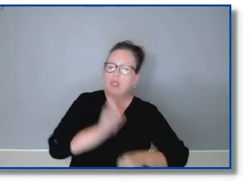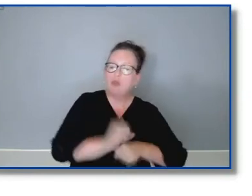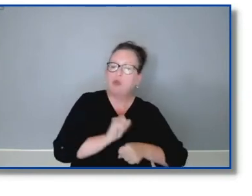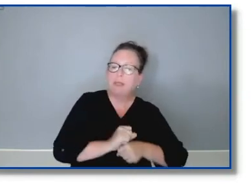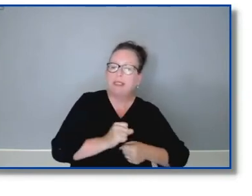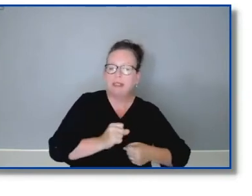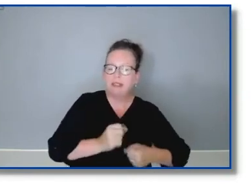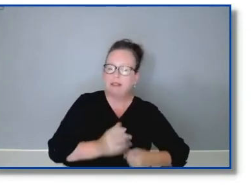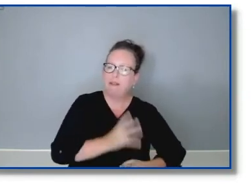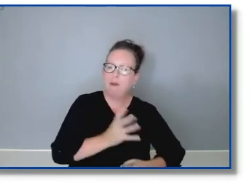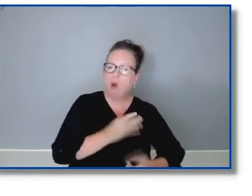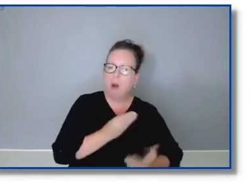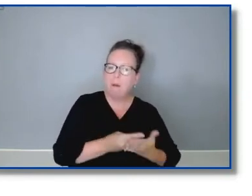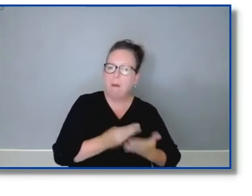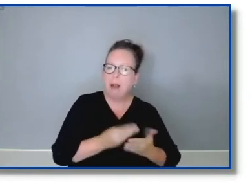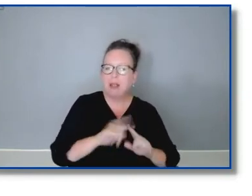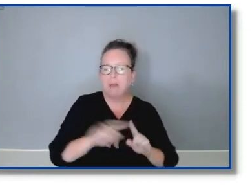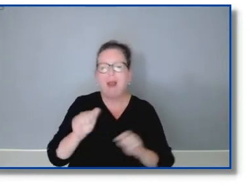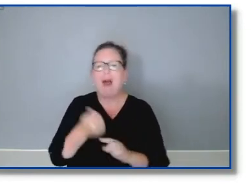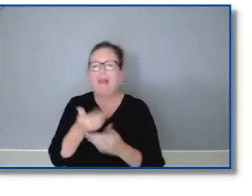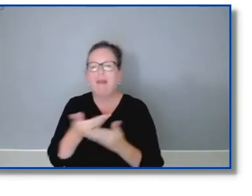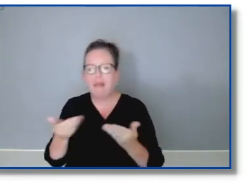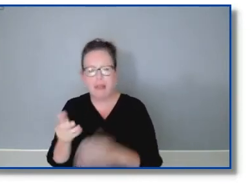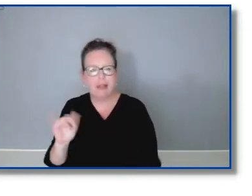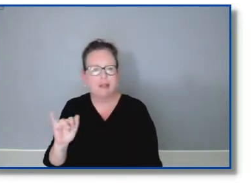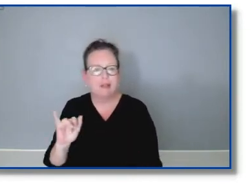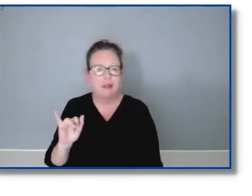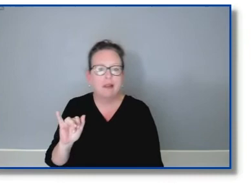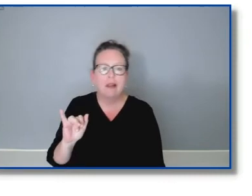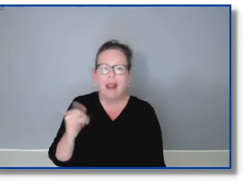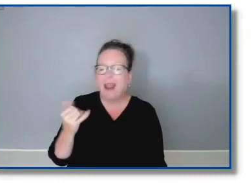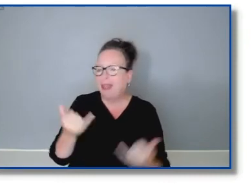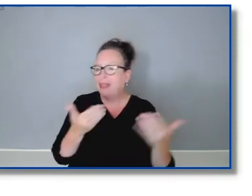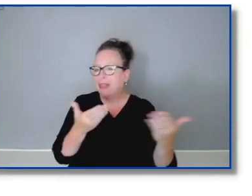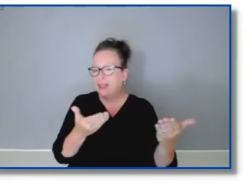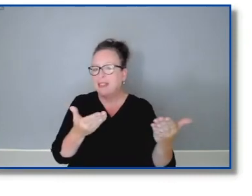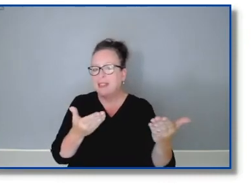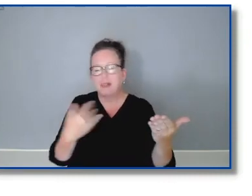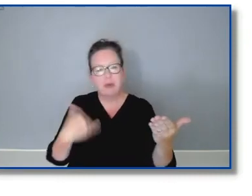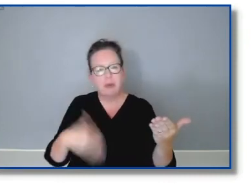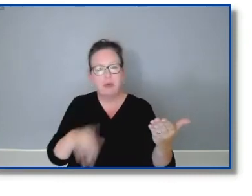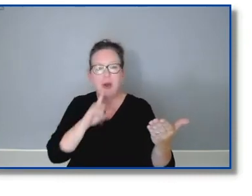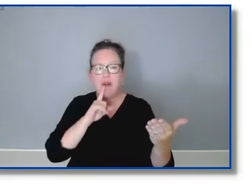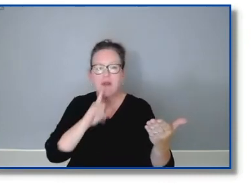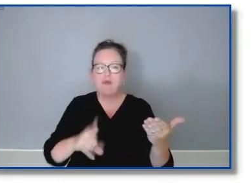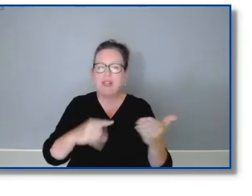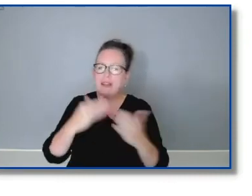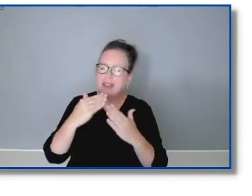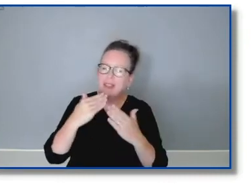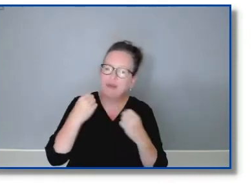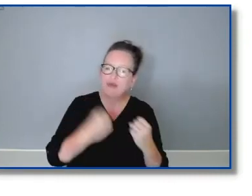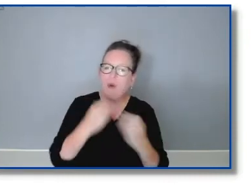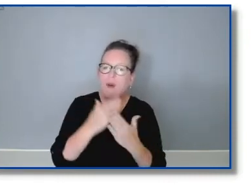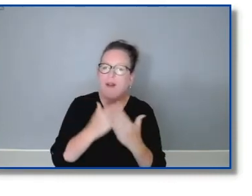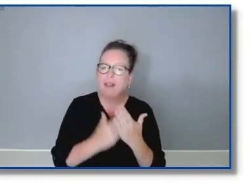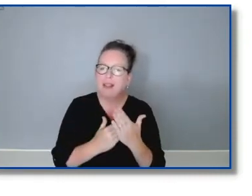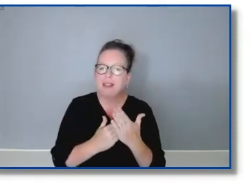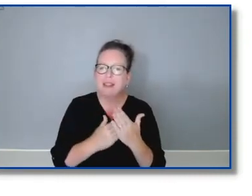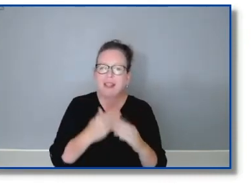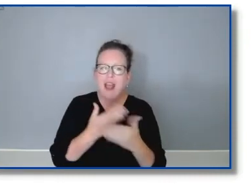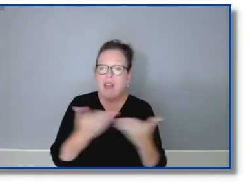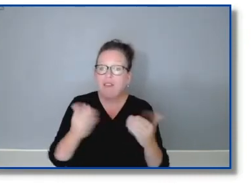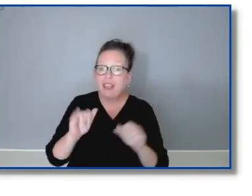not banknotes, but other objects. And this is an incredible catalog of objects that not only circulated in the history